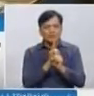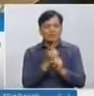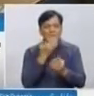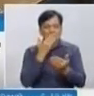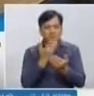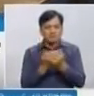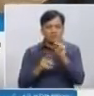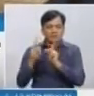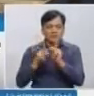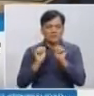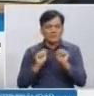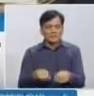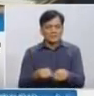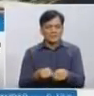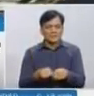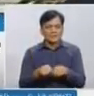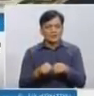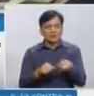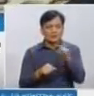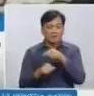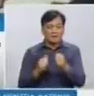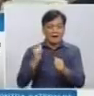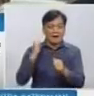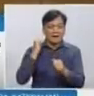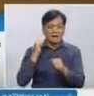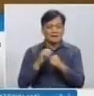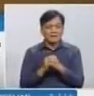less. Kayo lang ayaw eh.